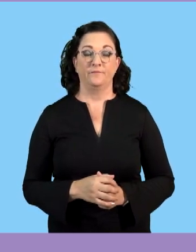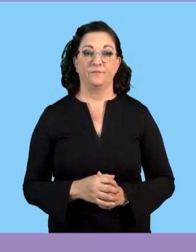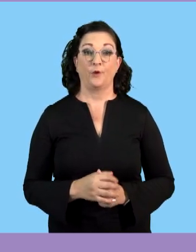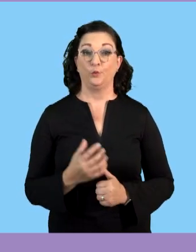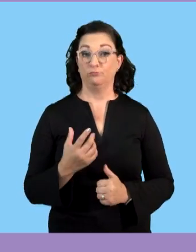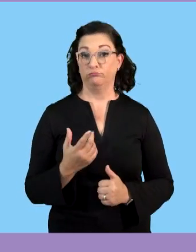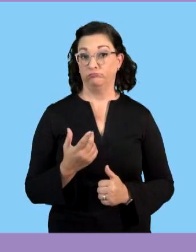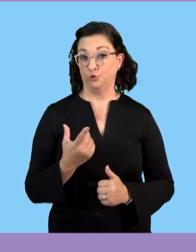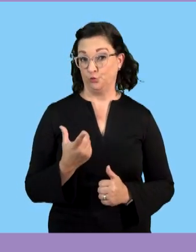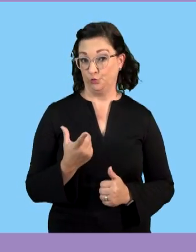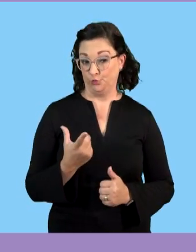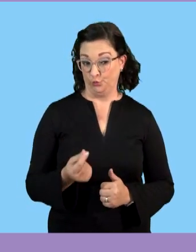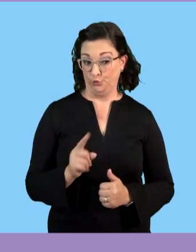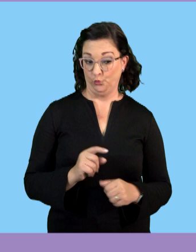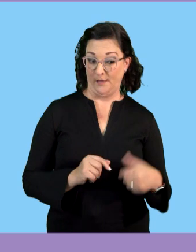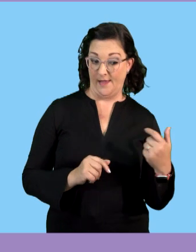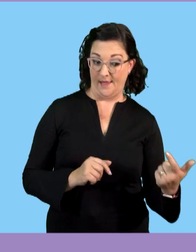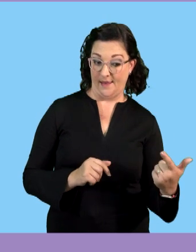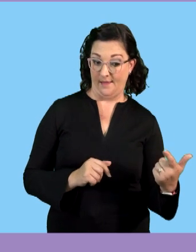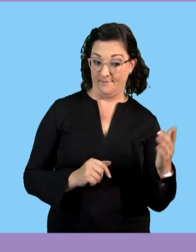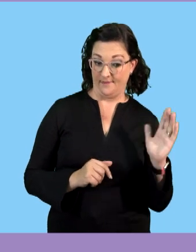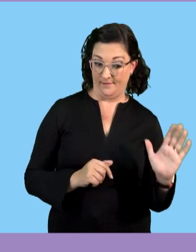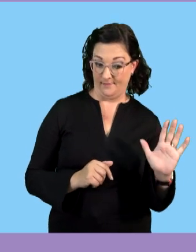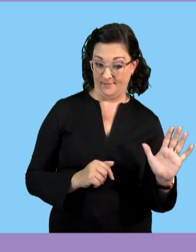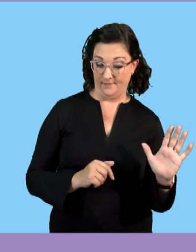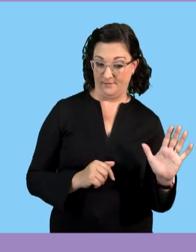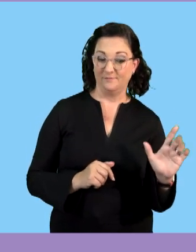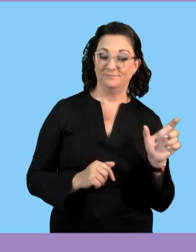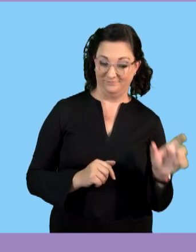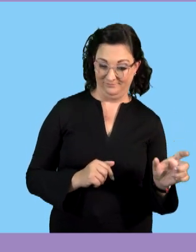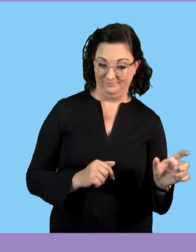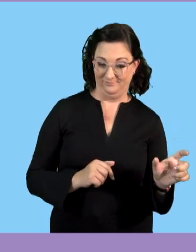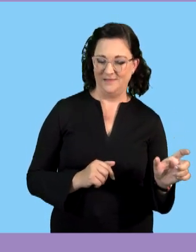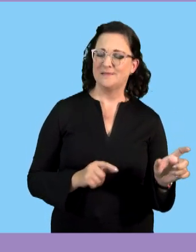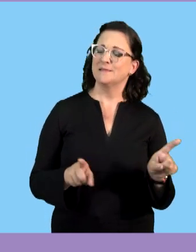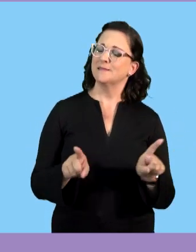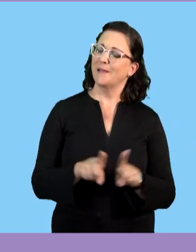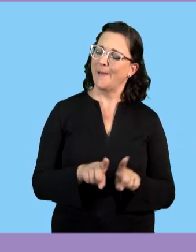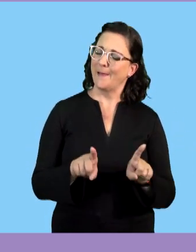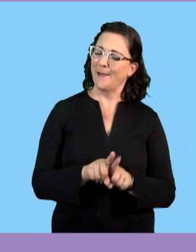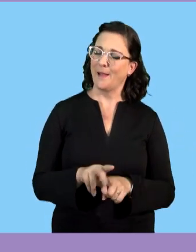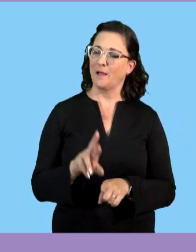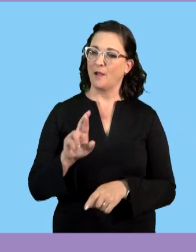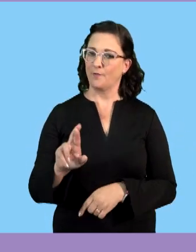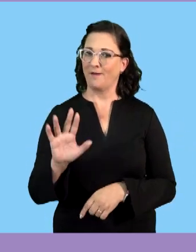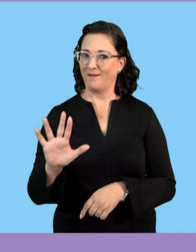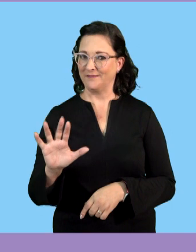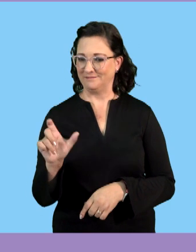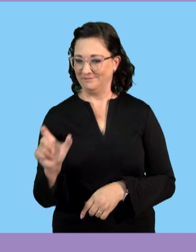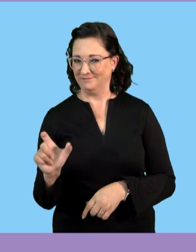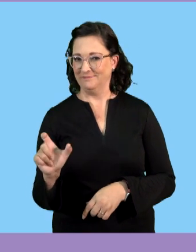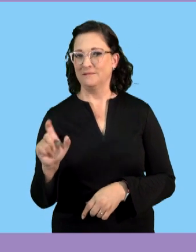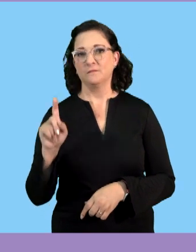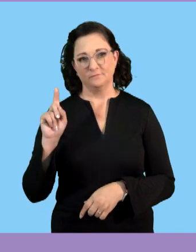When we apply, what we apply on the left-hand side of the equation, we have to apply the exact same